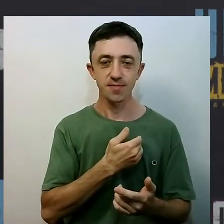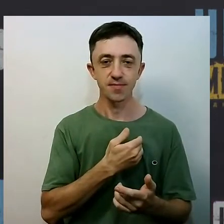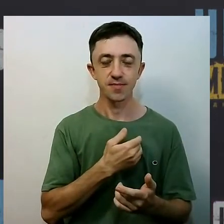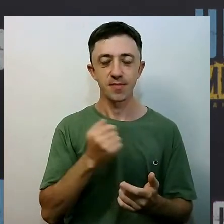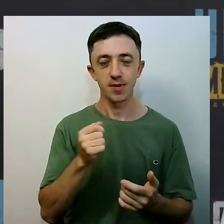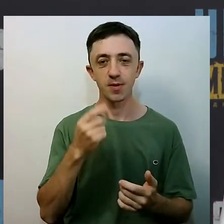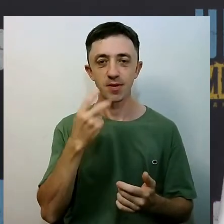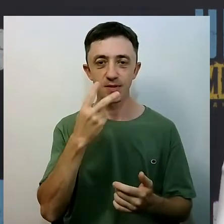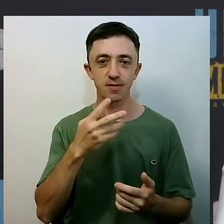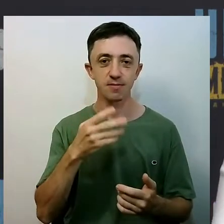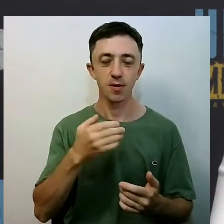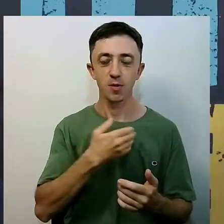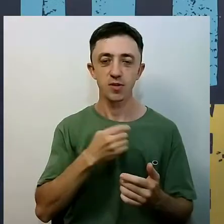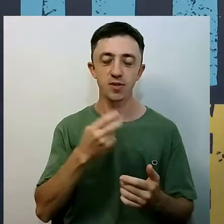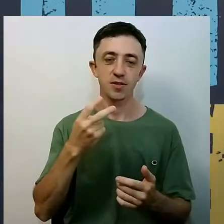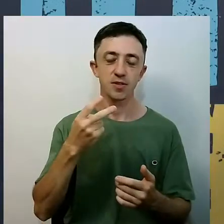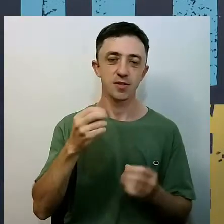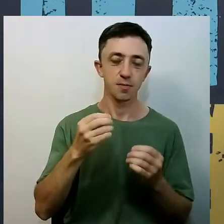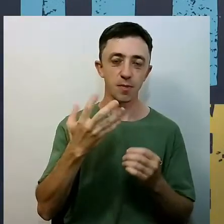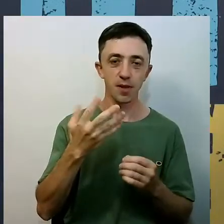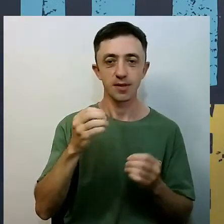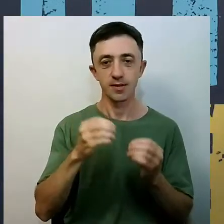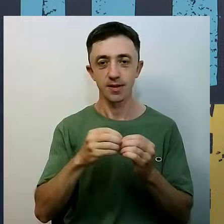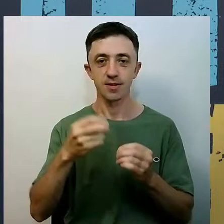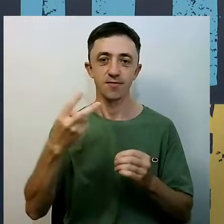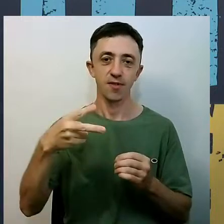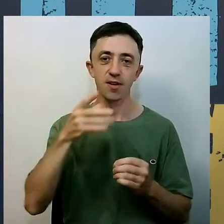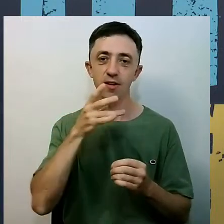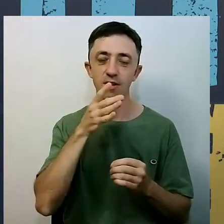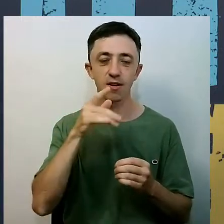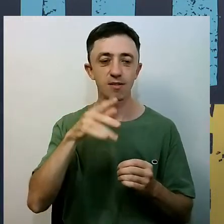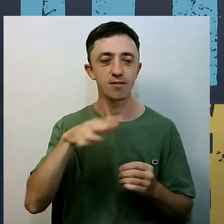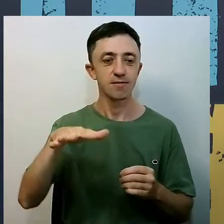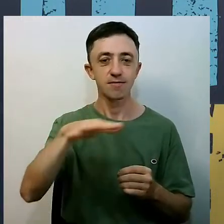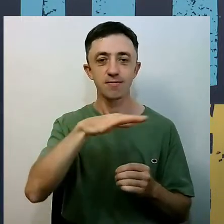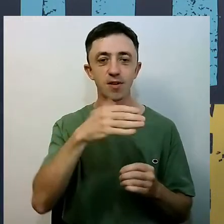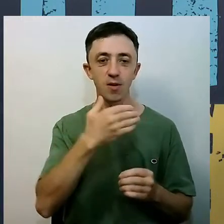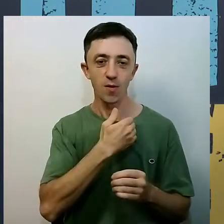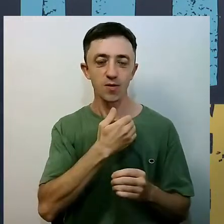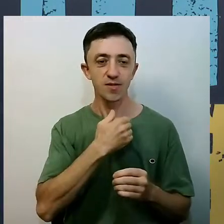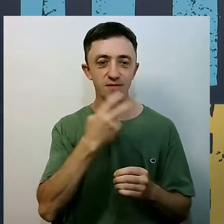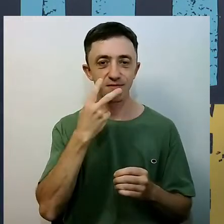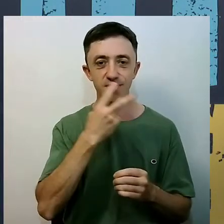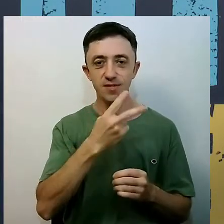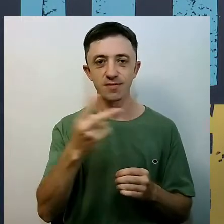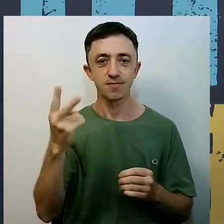you ever tried to answer the question, how do you see yourself in 5, 10, 20 years?